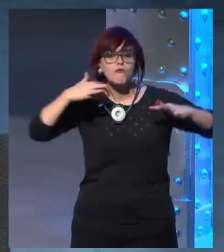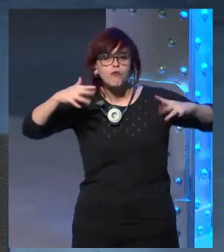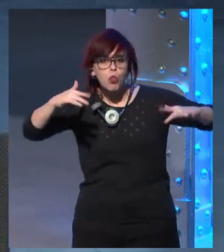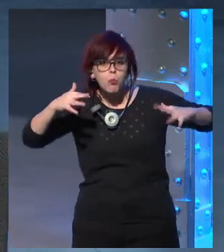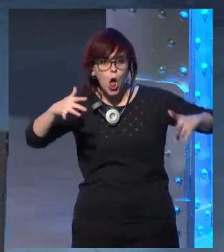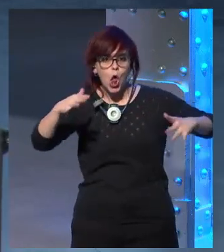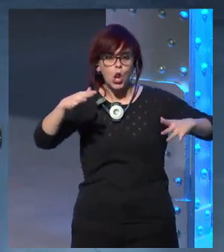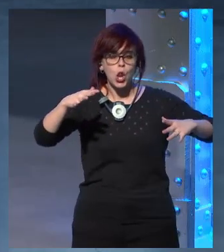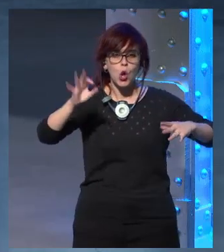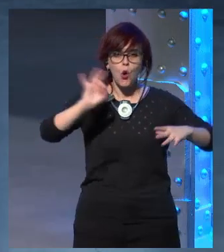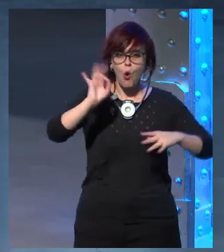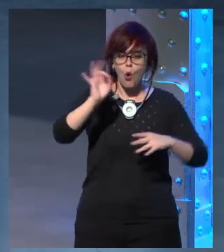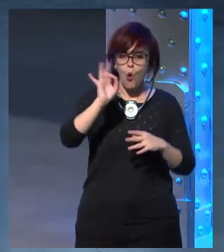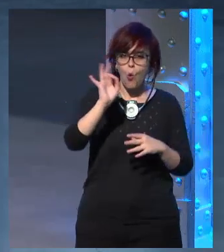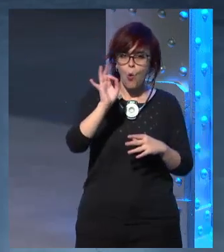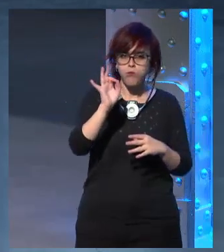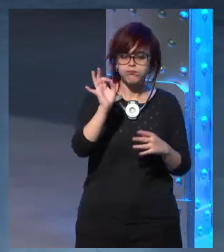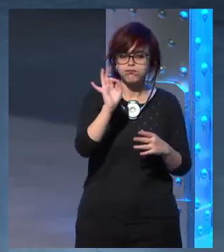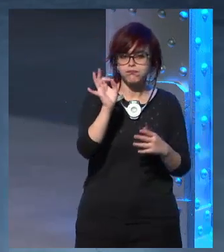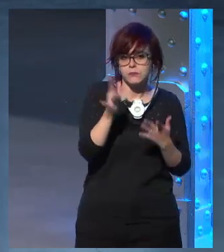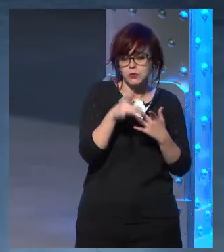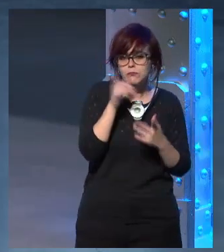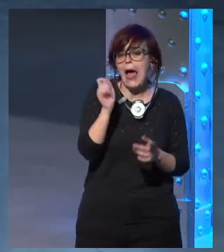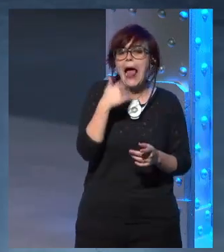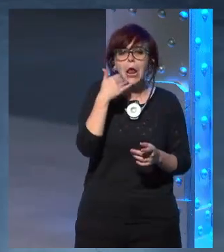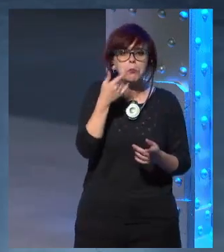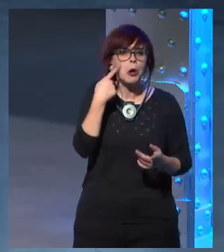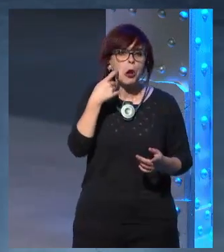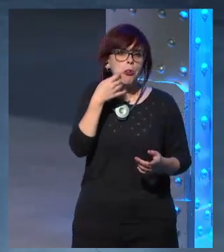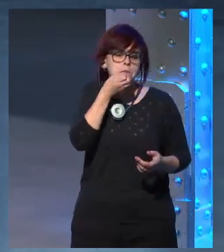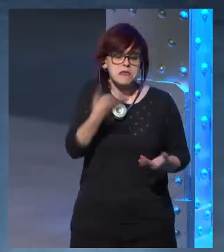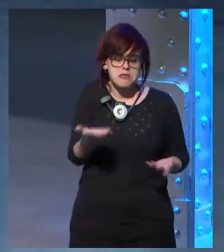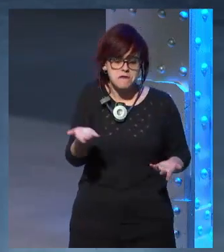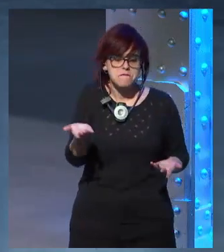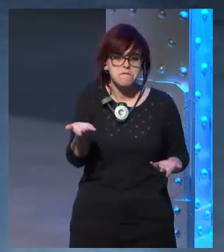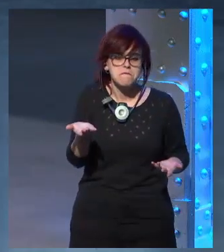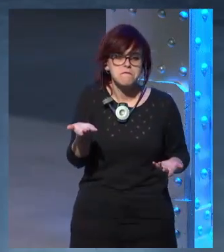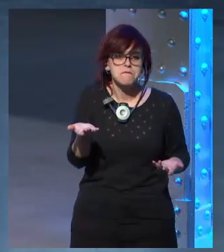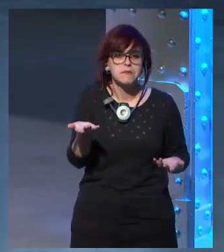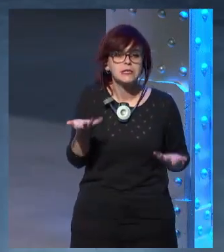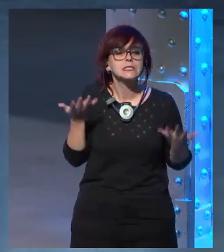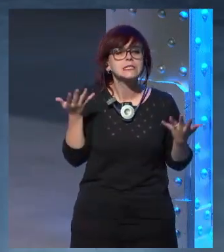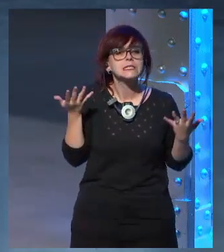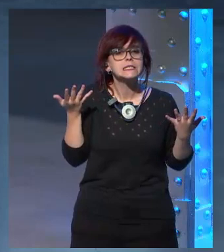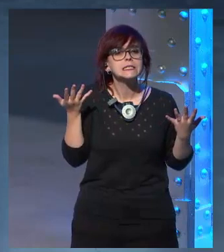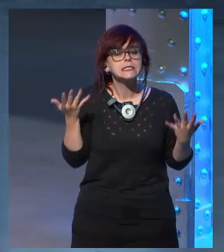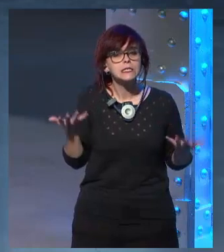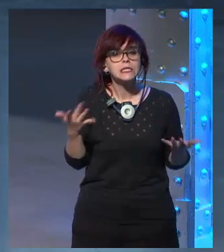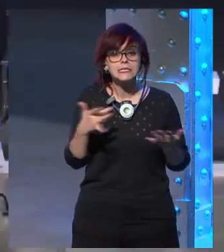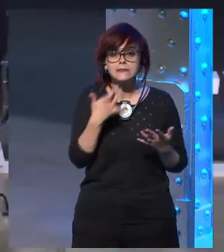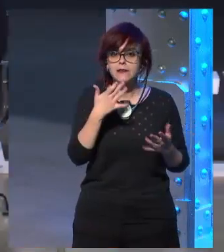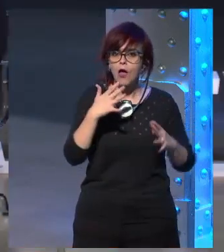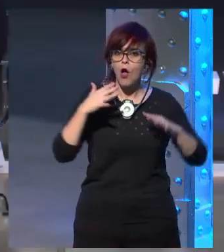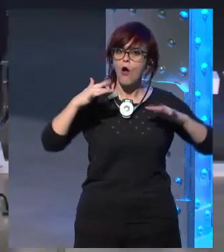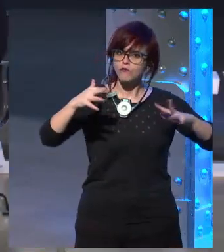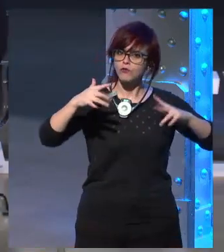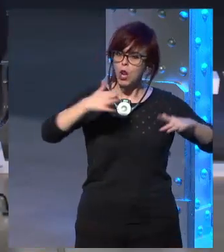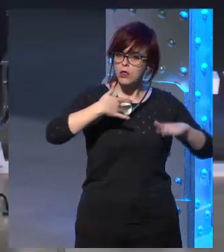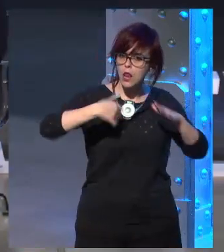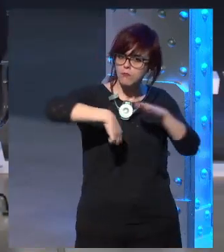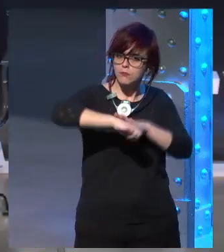here. So if you really care, let's imagine that you're an athlete, that you really care about getting better at soccer. You have a shared group, your